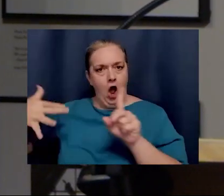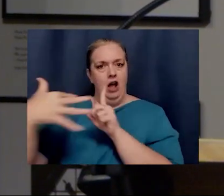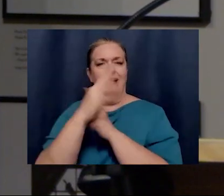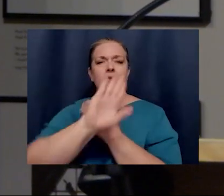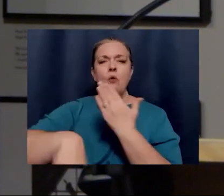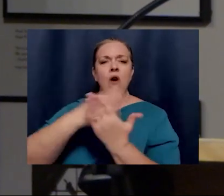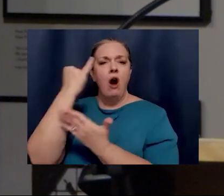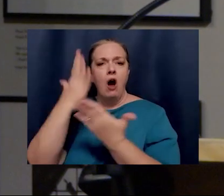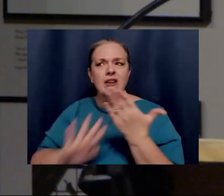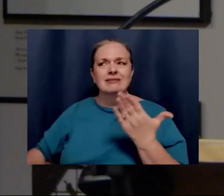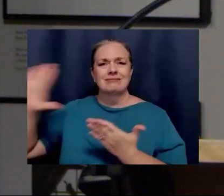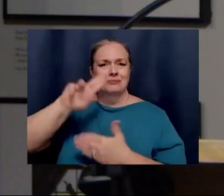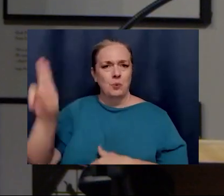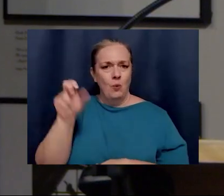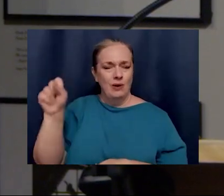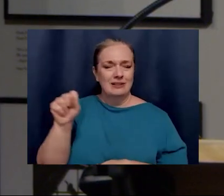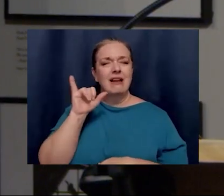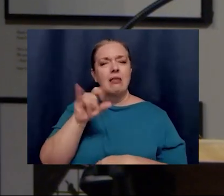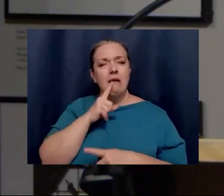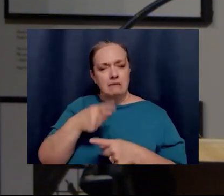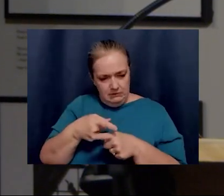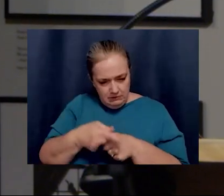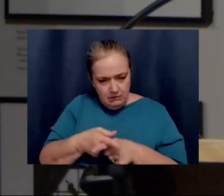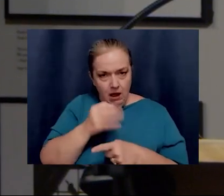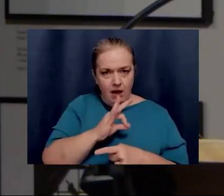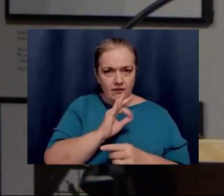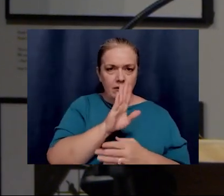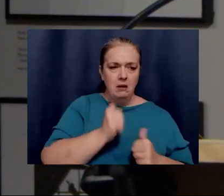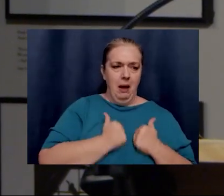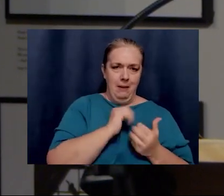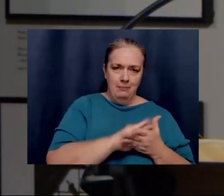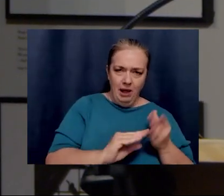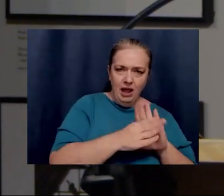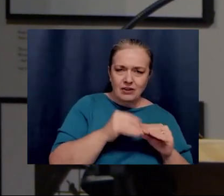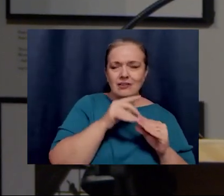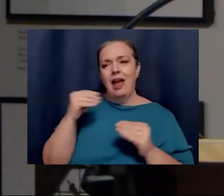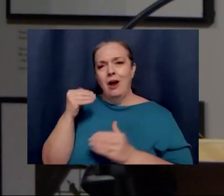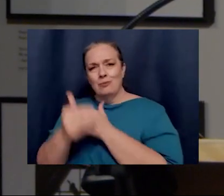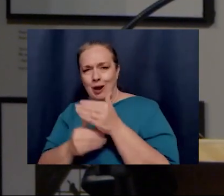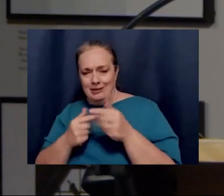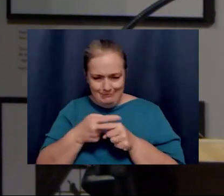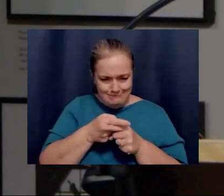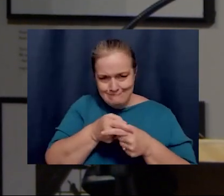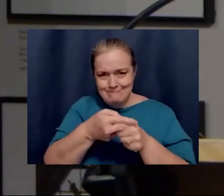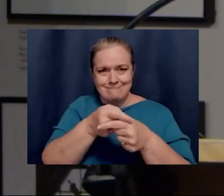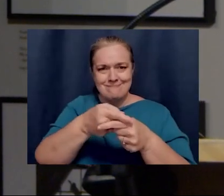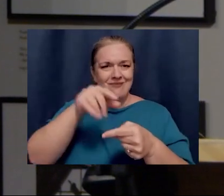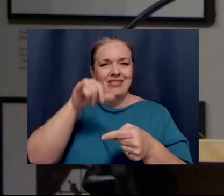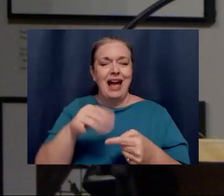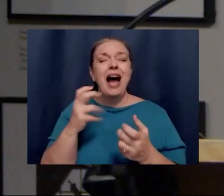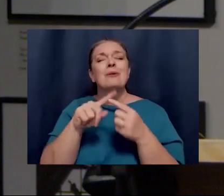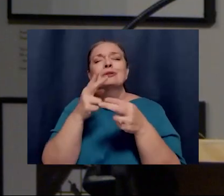of artistic biography and process. And tonight, I hope to take you on your first short excursion of these artist portraits